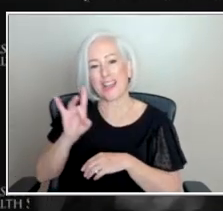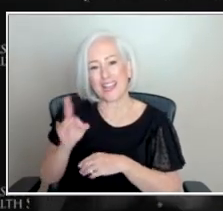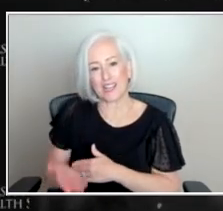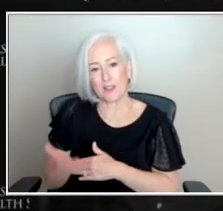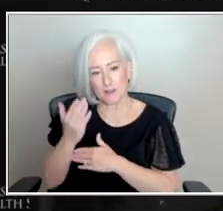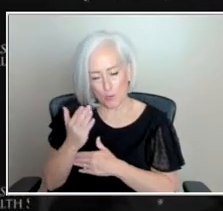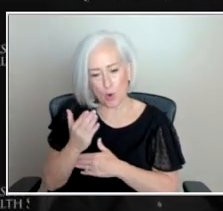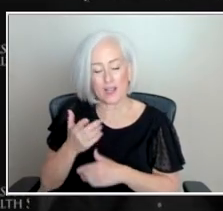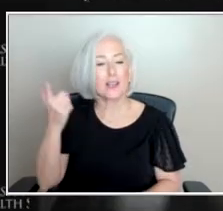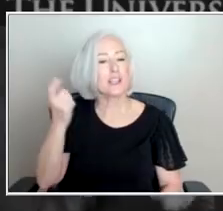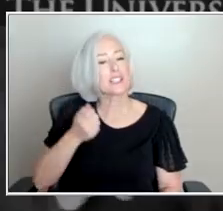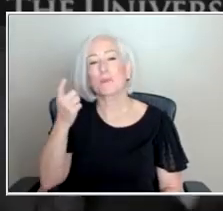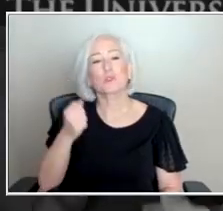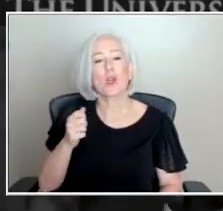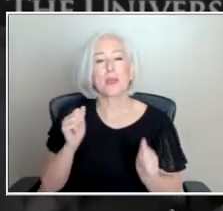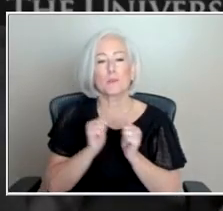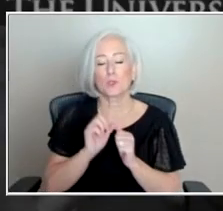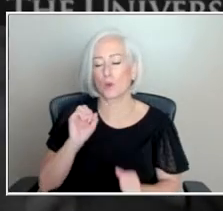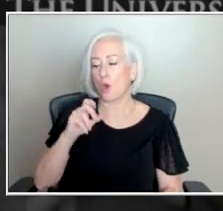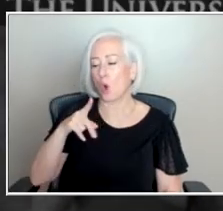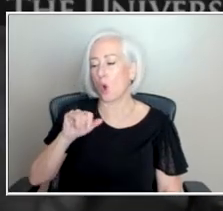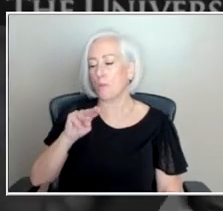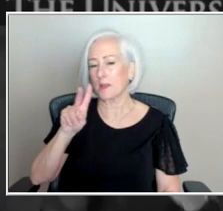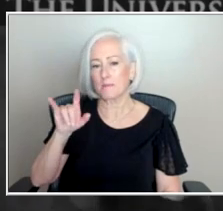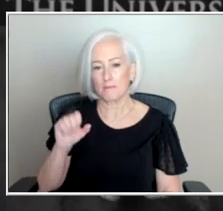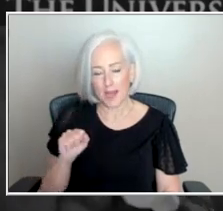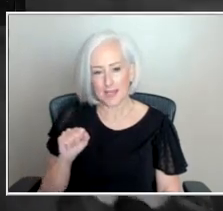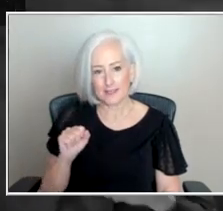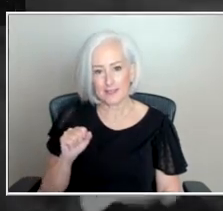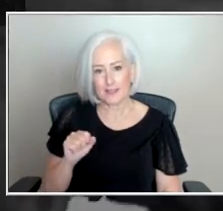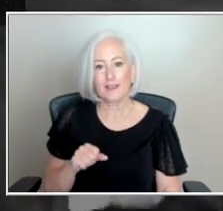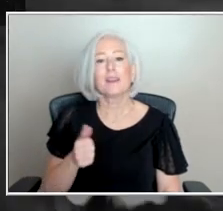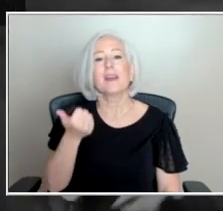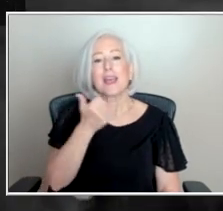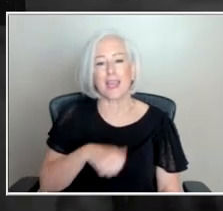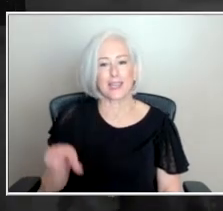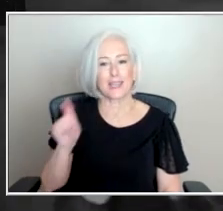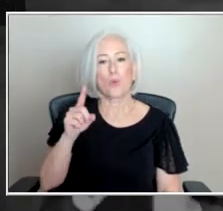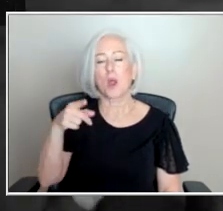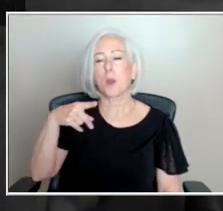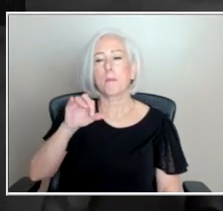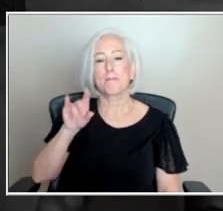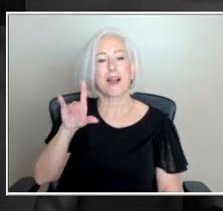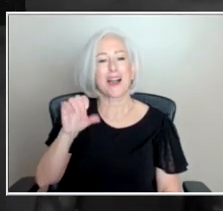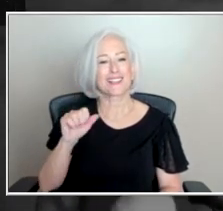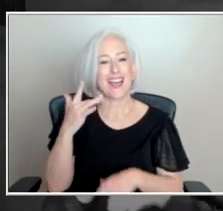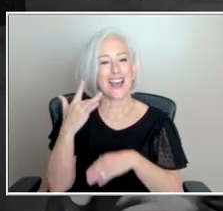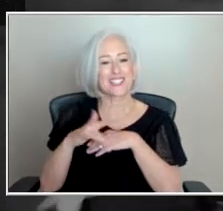Mics with Dr. Stites podcast. Now everywhere podcasts are available.